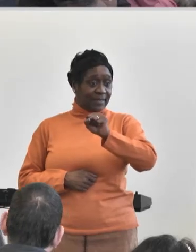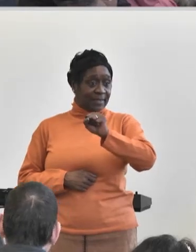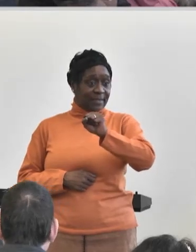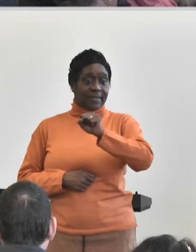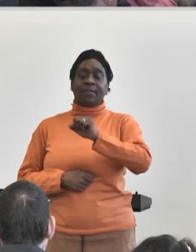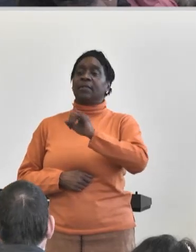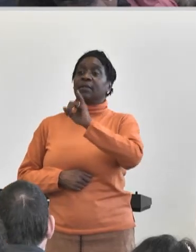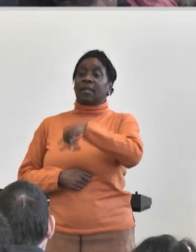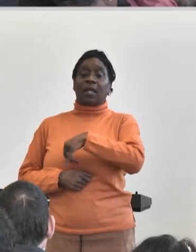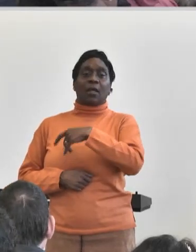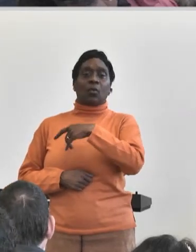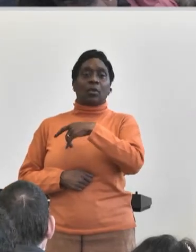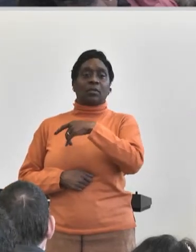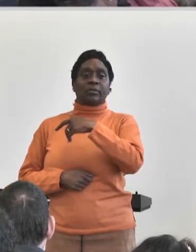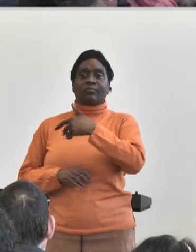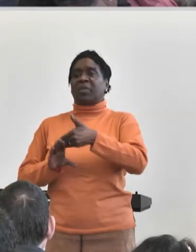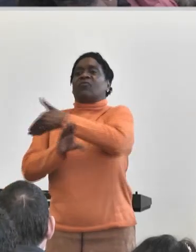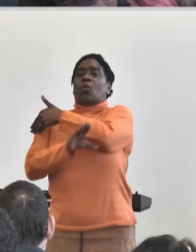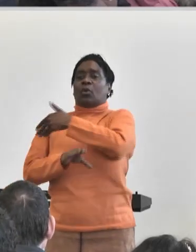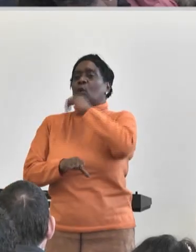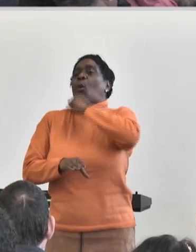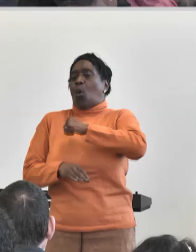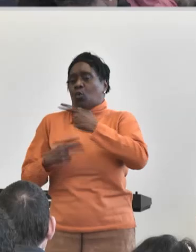was the former high priest.